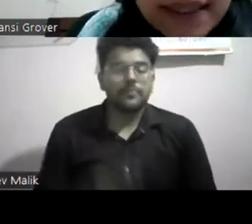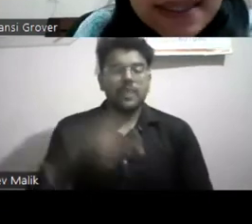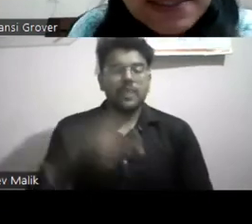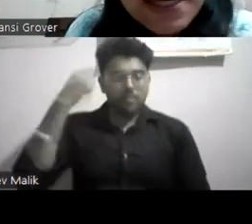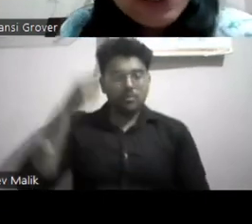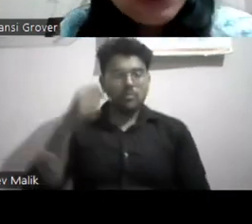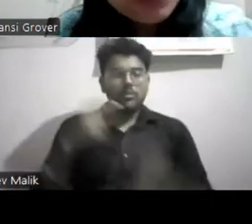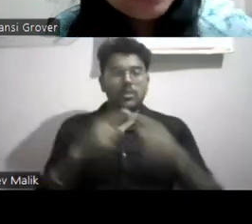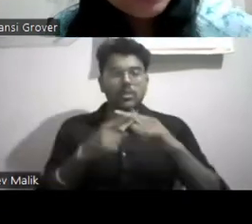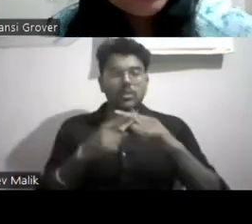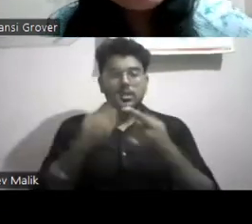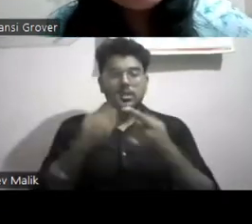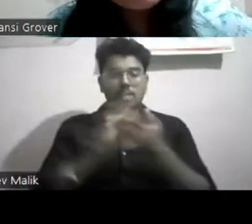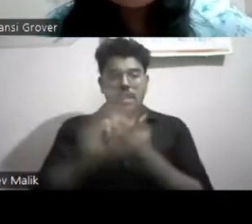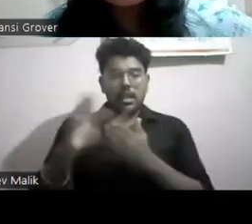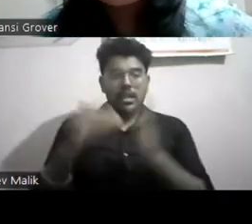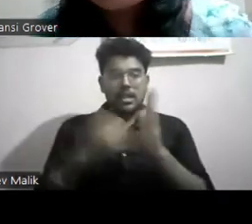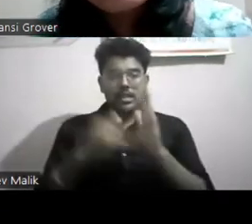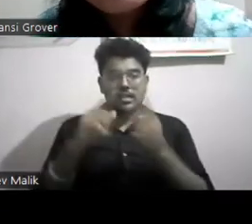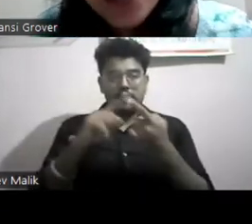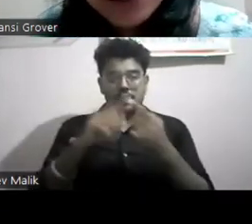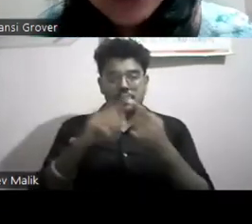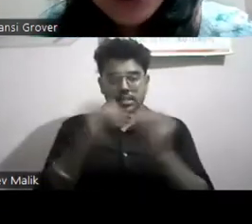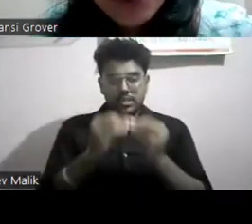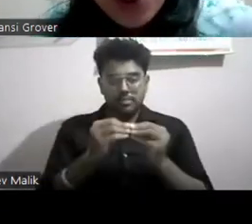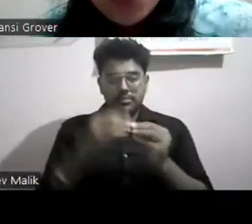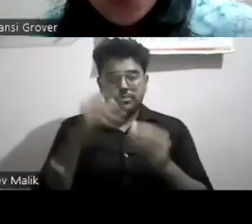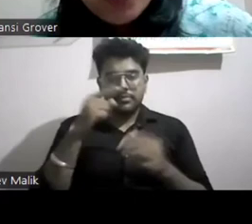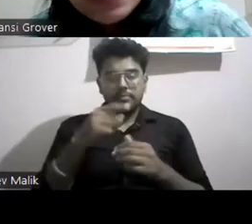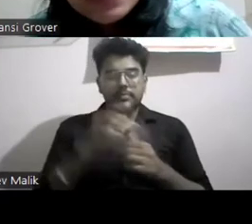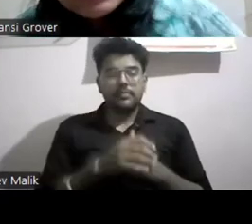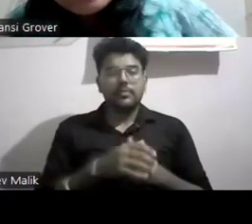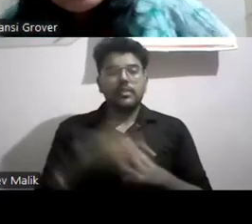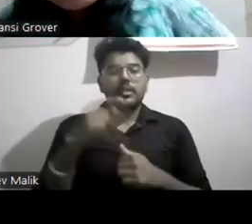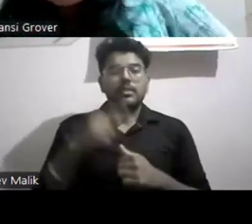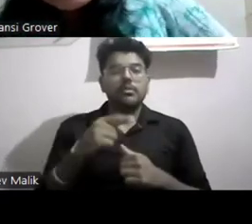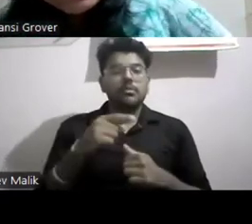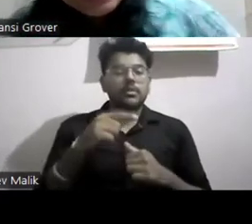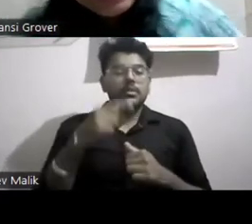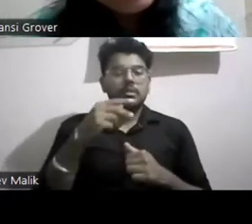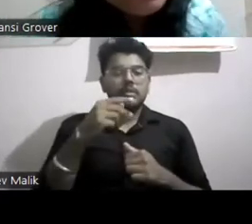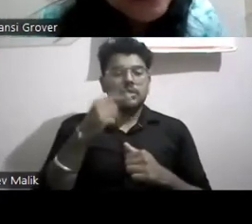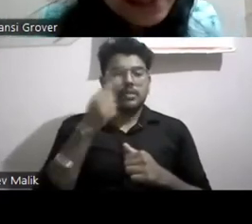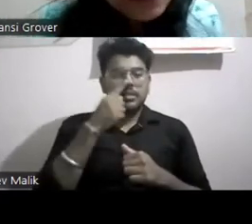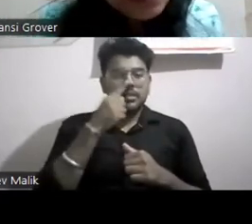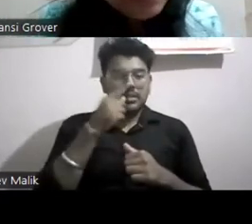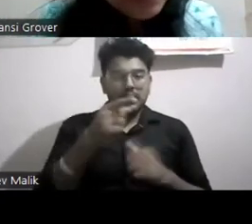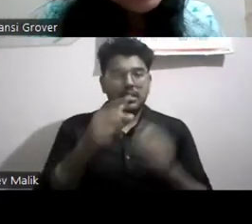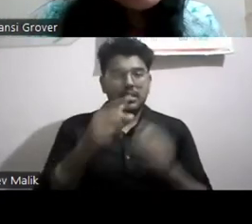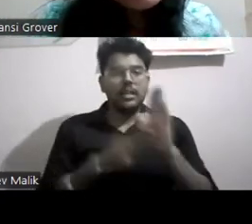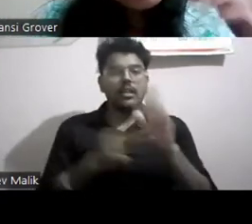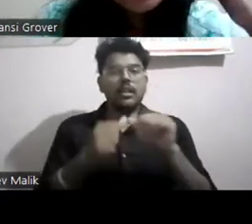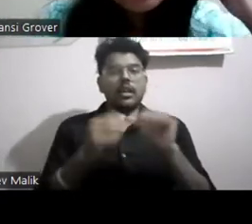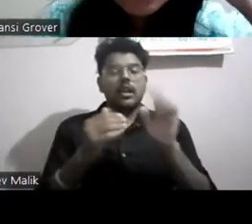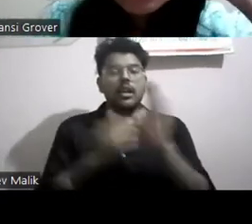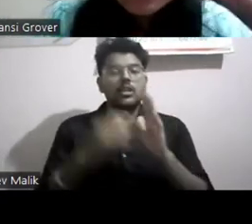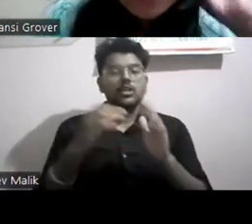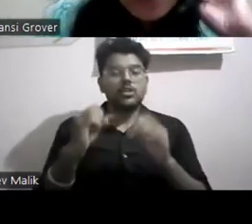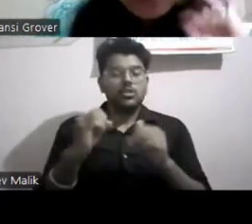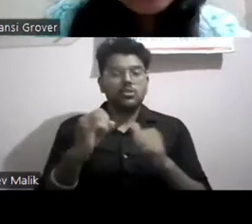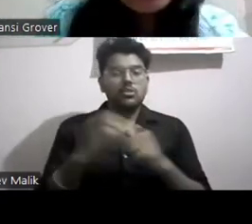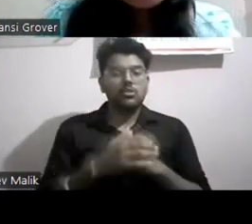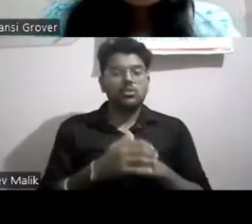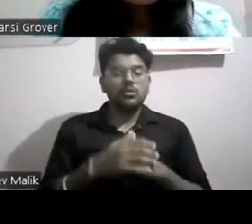So this is the introductory scene of Nazo, who is the sister of Tehzeeb. Tehzeeb and